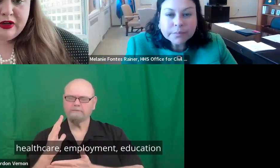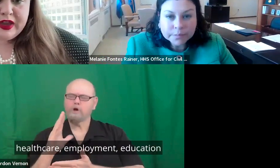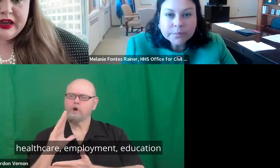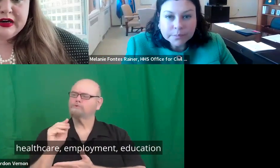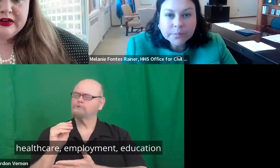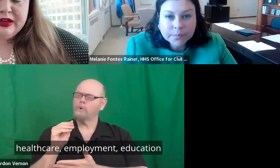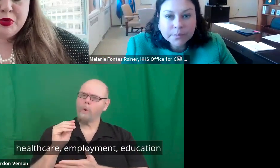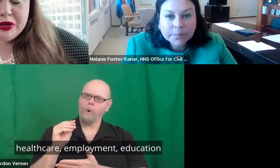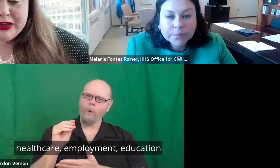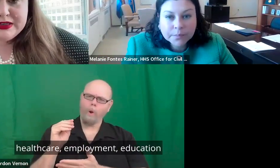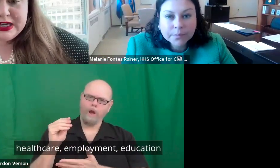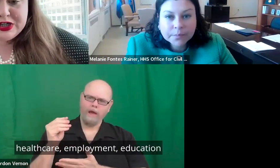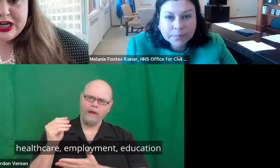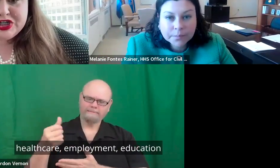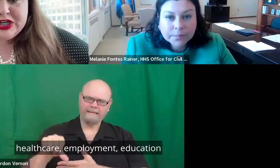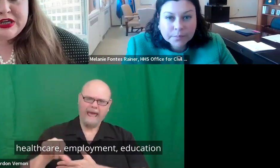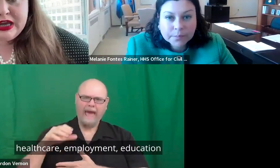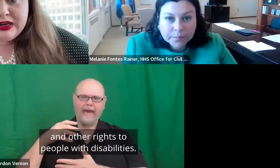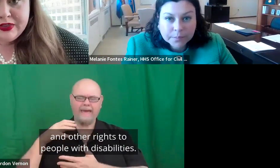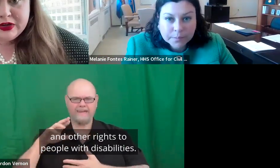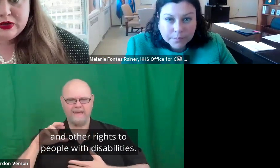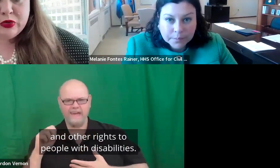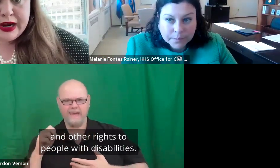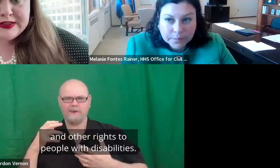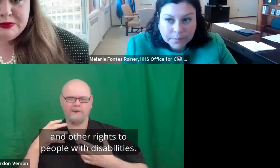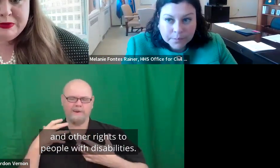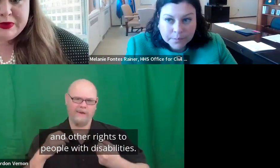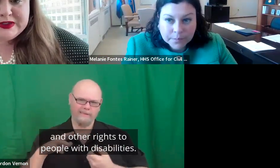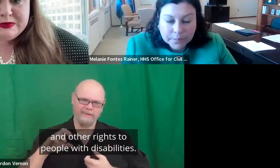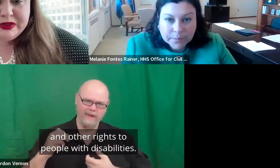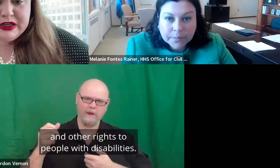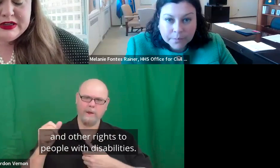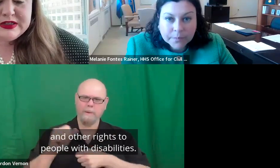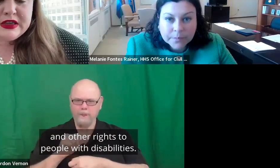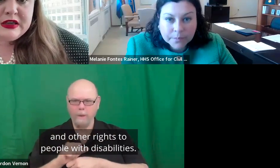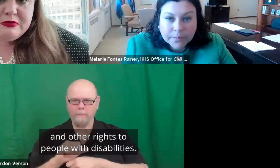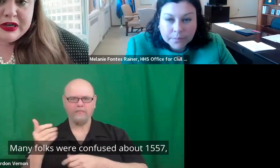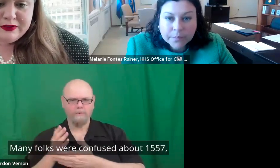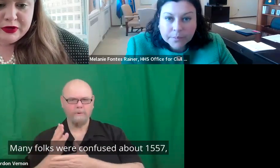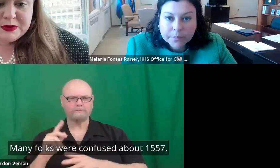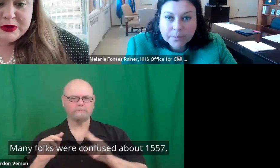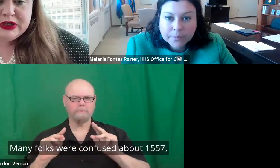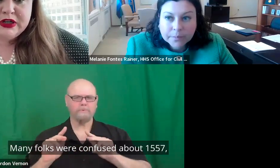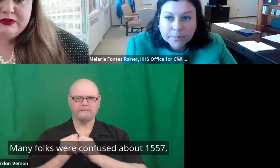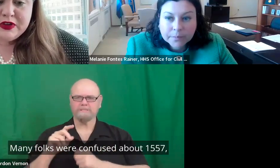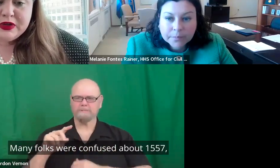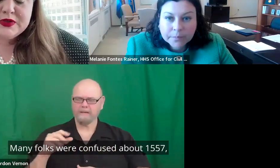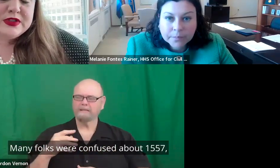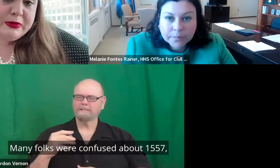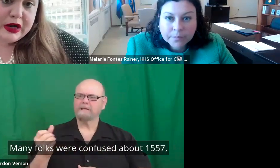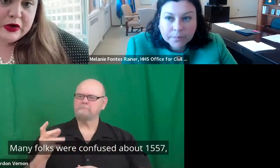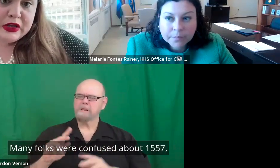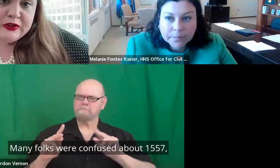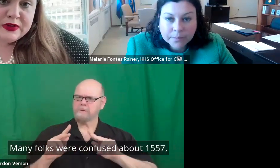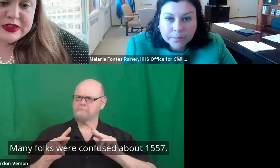care, healthcare, employment, education, and other rights to people with disabilities. Many folks were